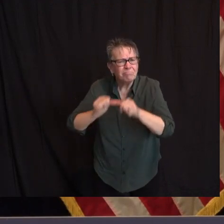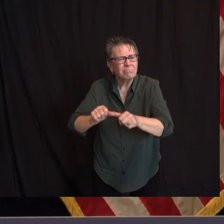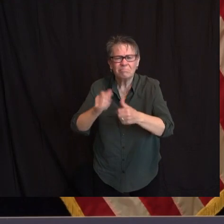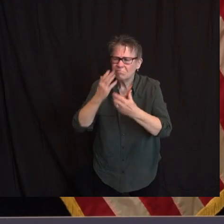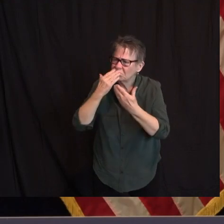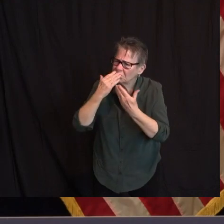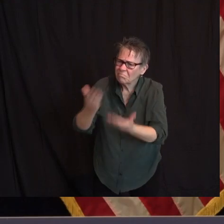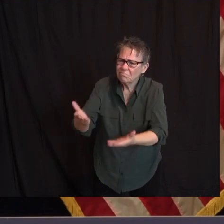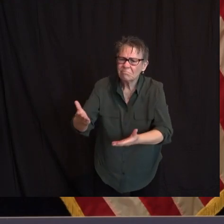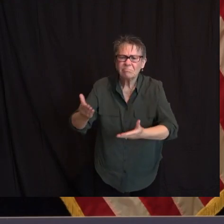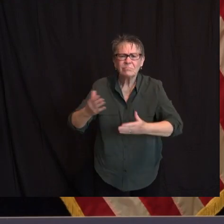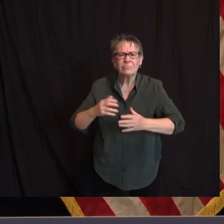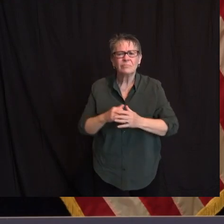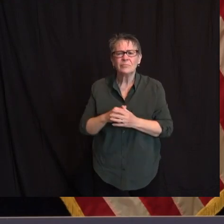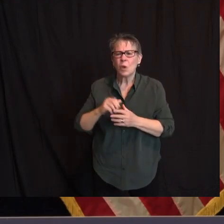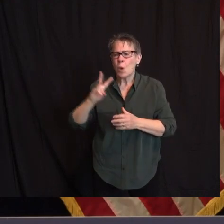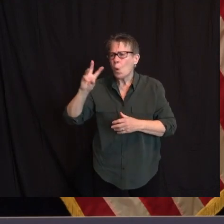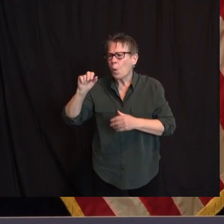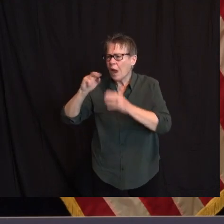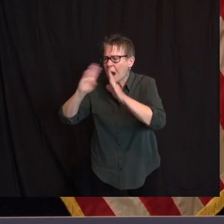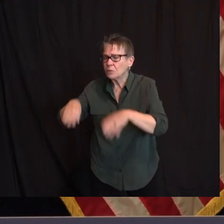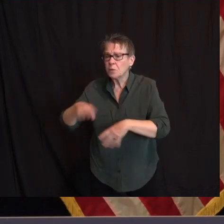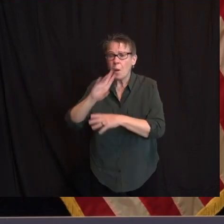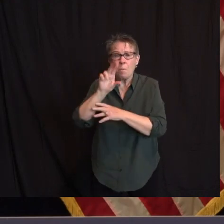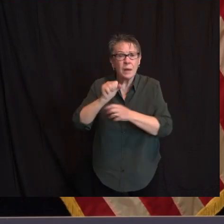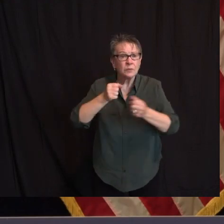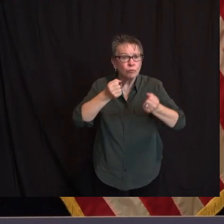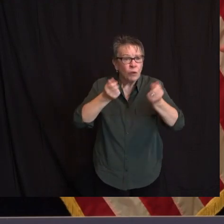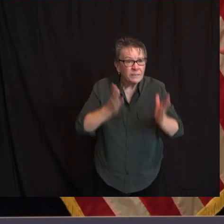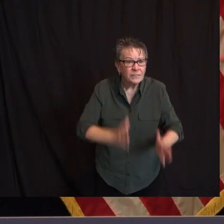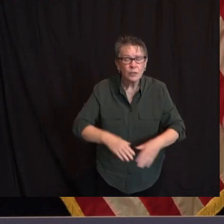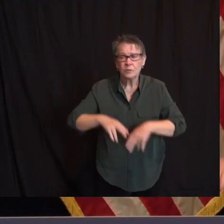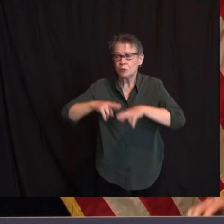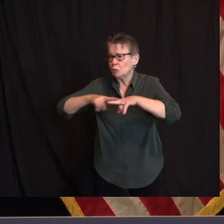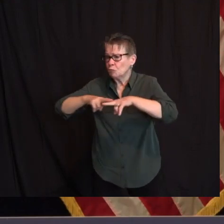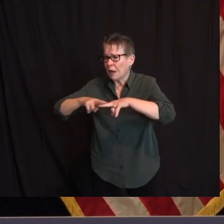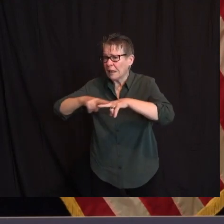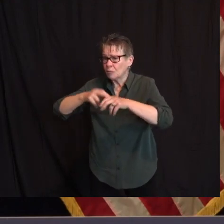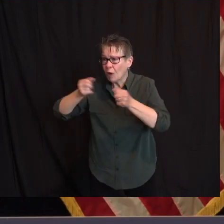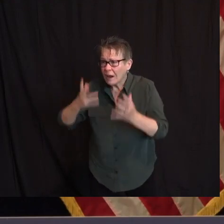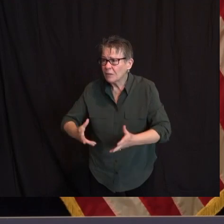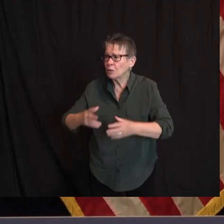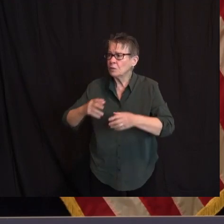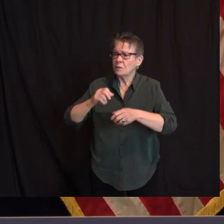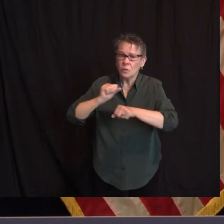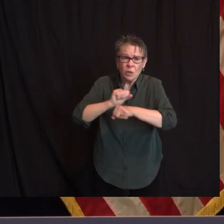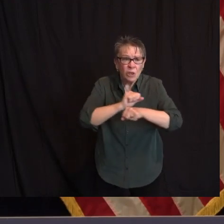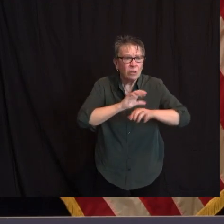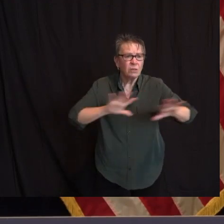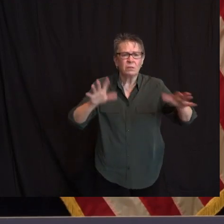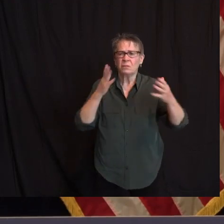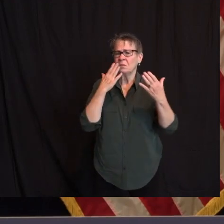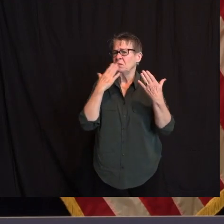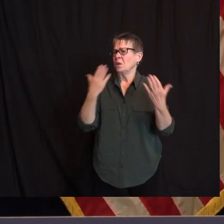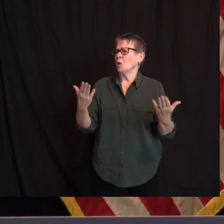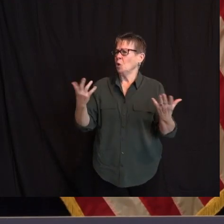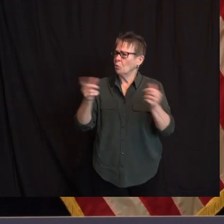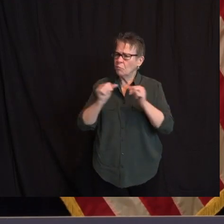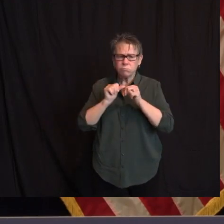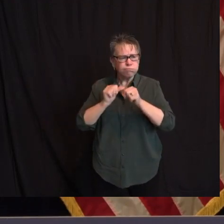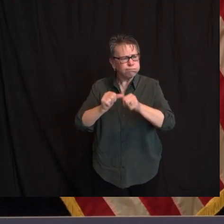show going during all this. So, Pat, thank you. Judy, thank you. We're going to start with Elise. By the way, I want the record to show that as I watch